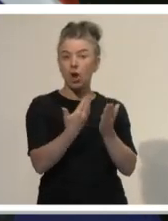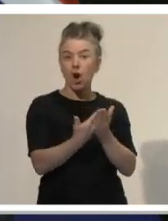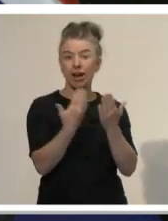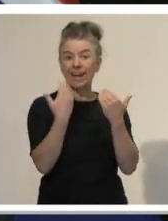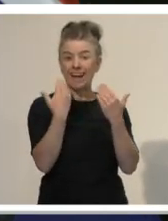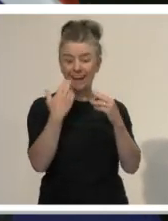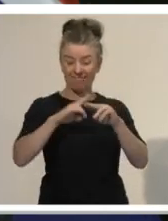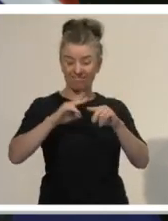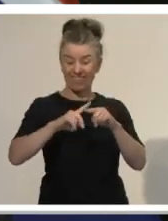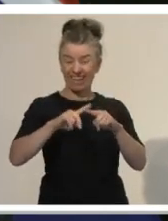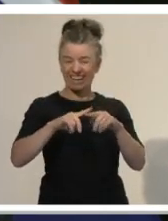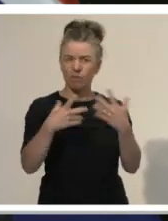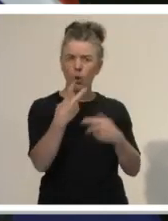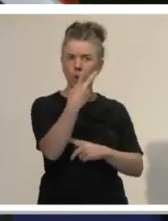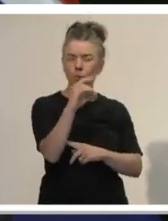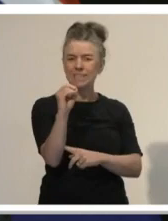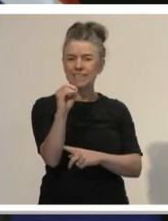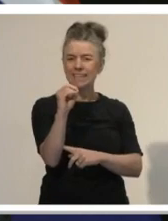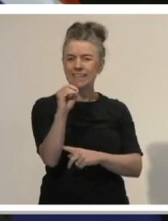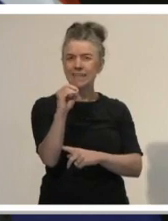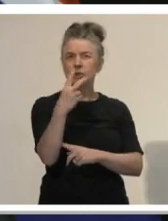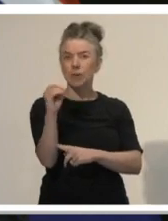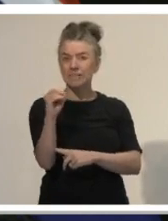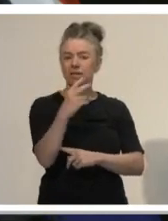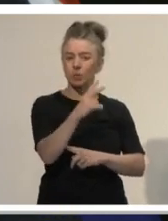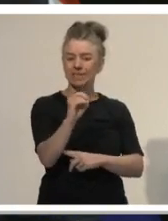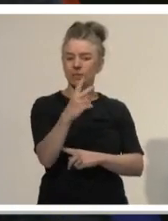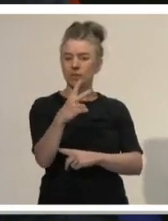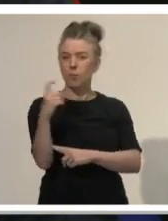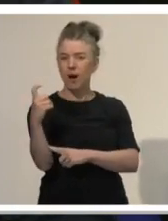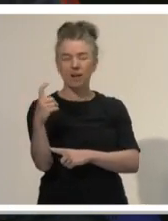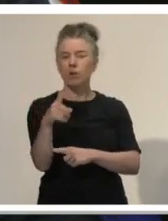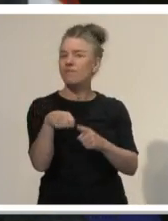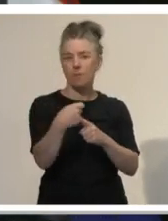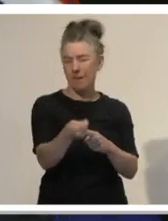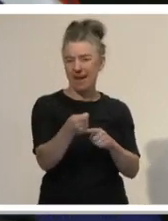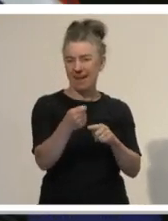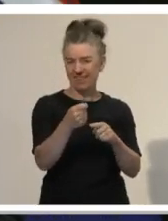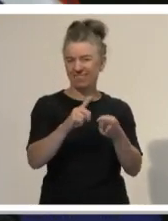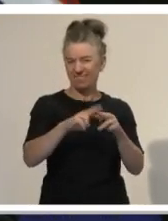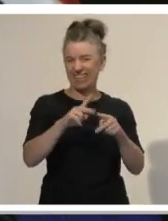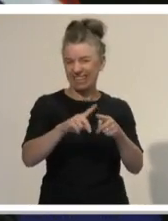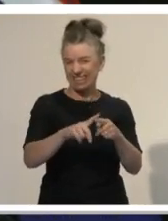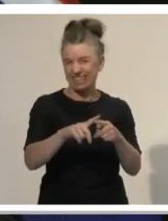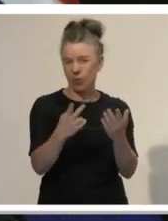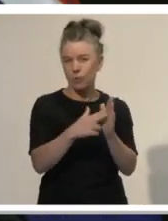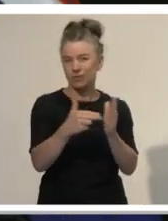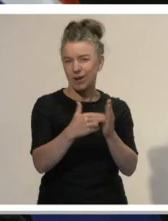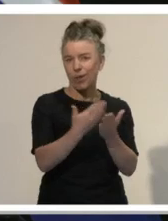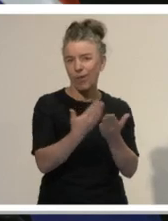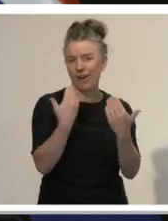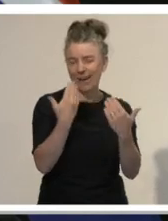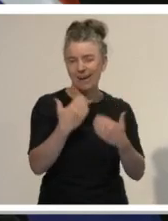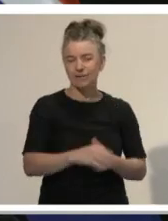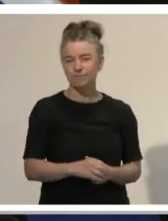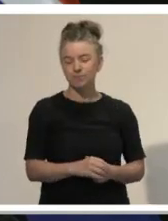the 2020-21 financial year. The government will also be purchasing central government news media subscriptions in advance for